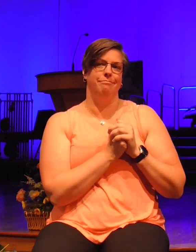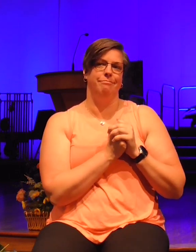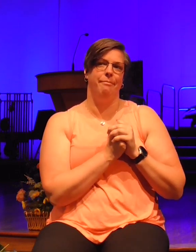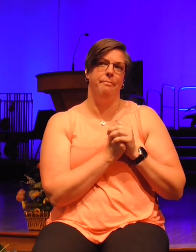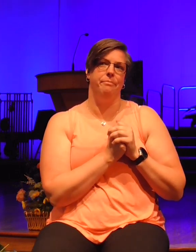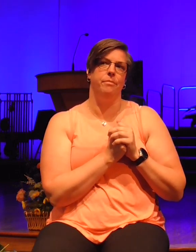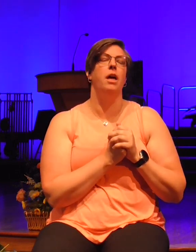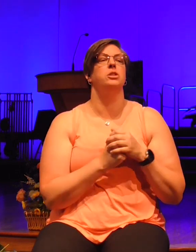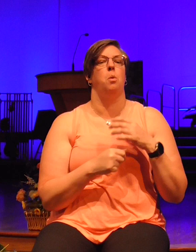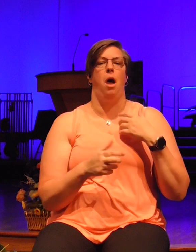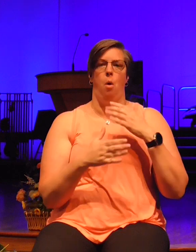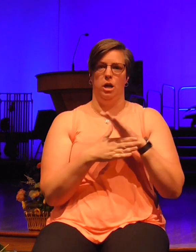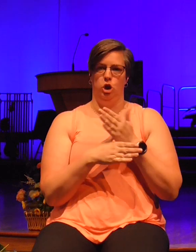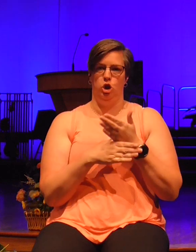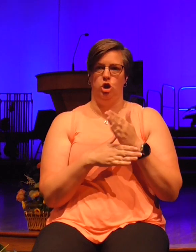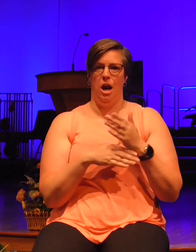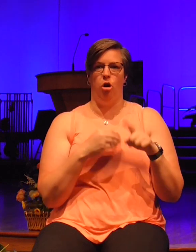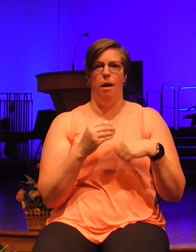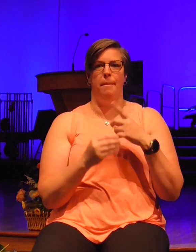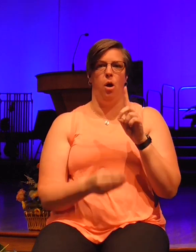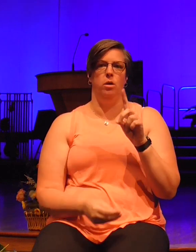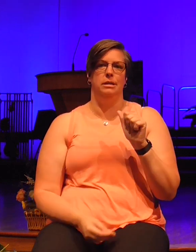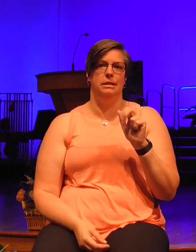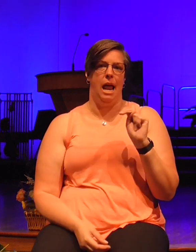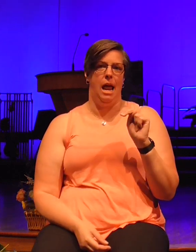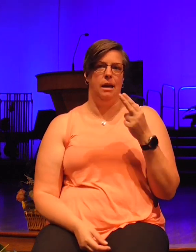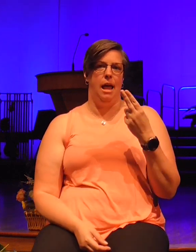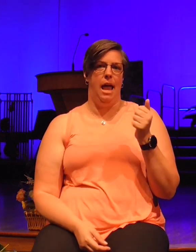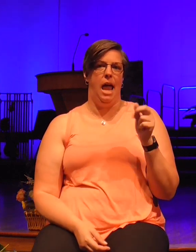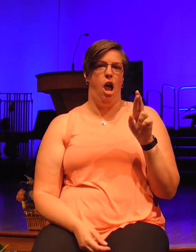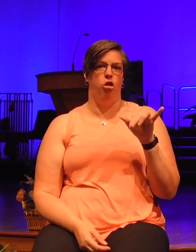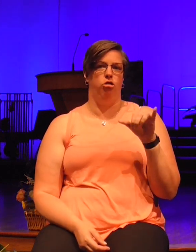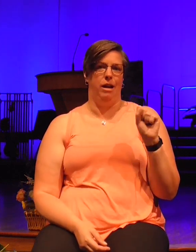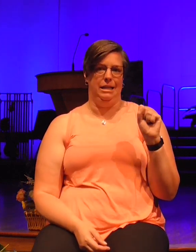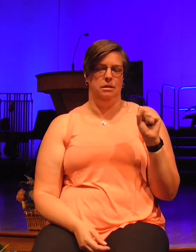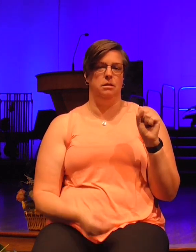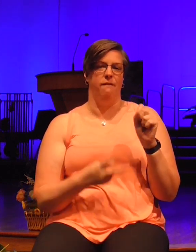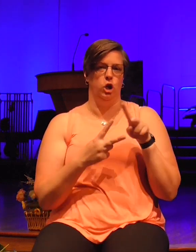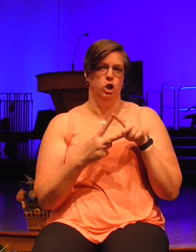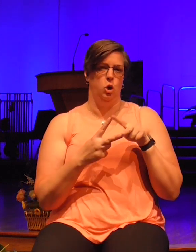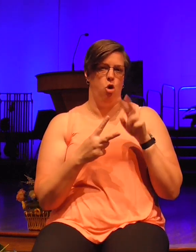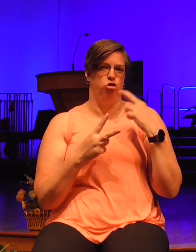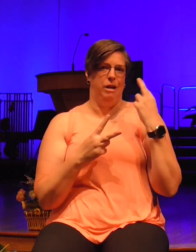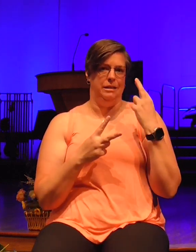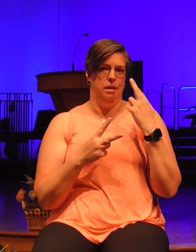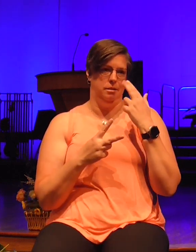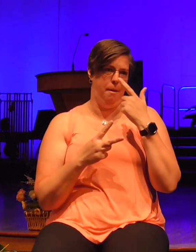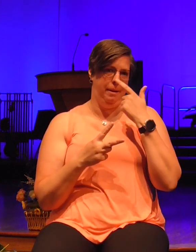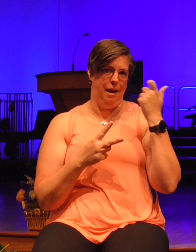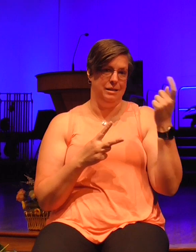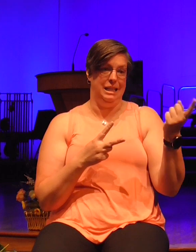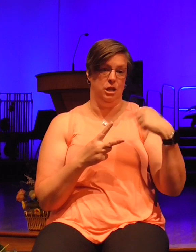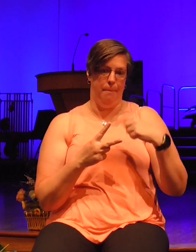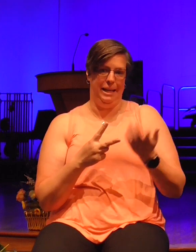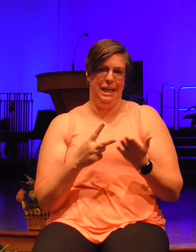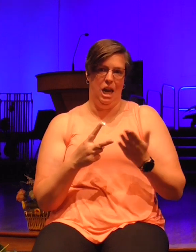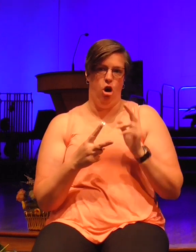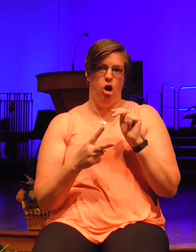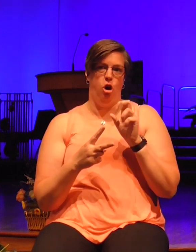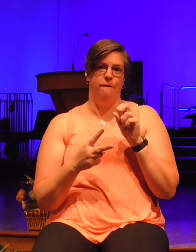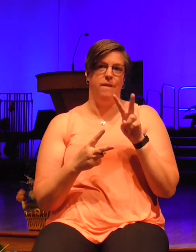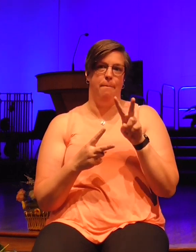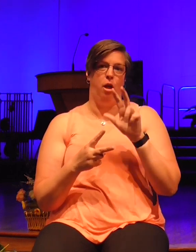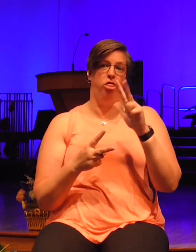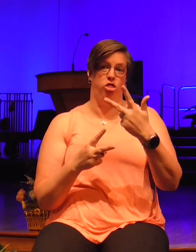I want to share a little bit about Dan Harris. 2 reasons. Because he's coming here in November, on November 3rd, Reverend